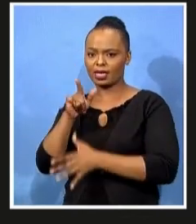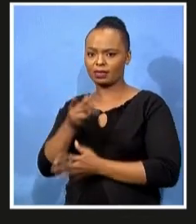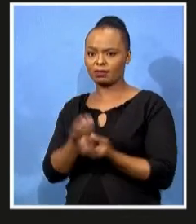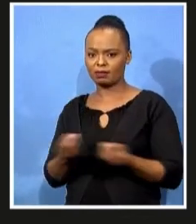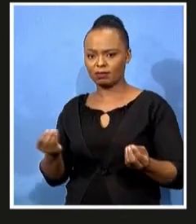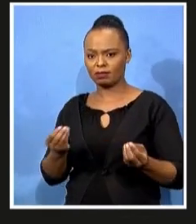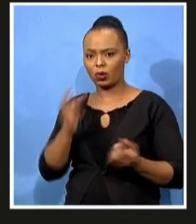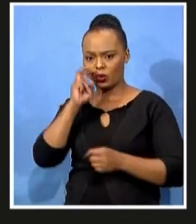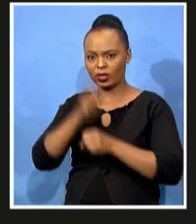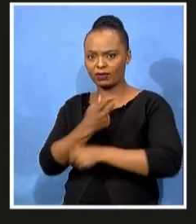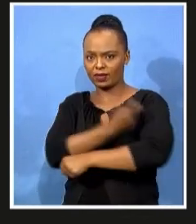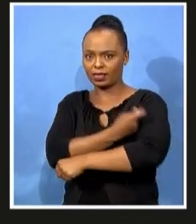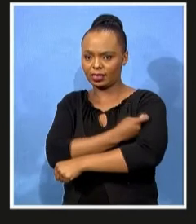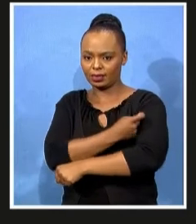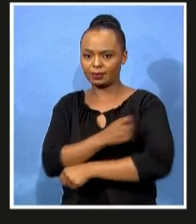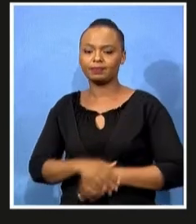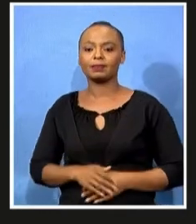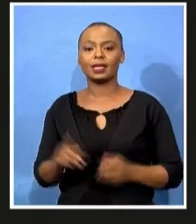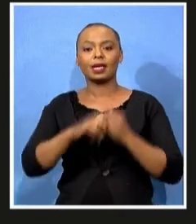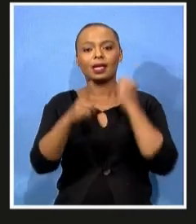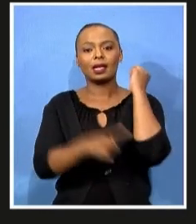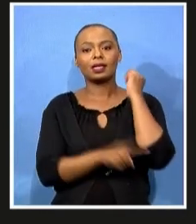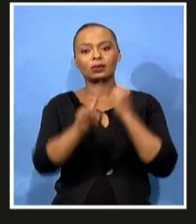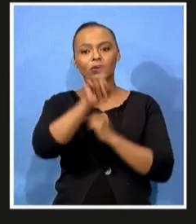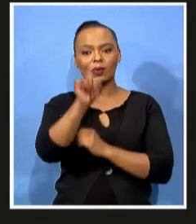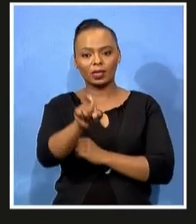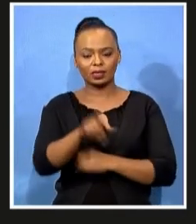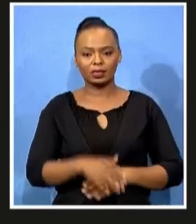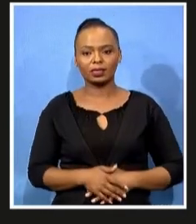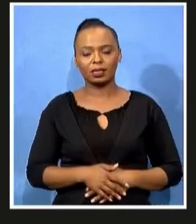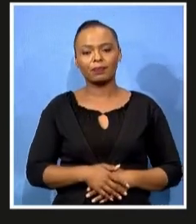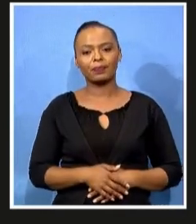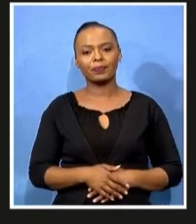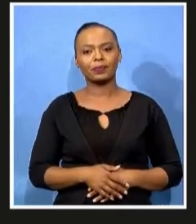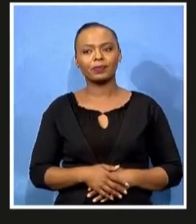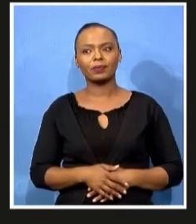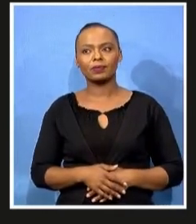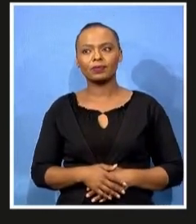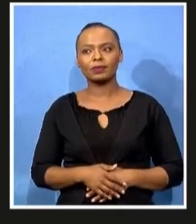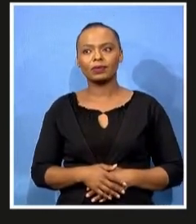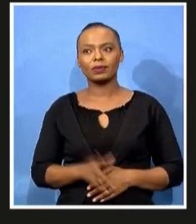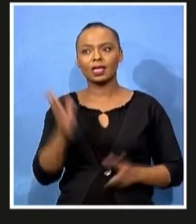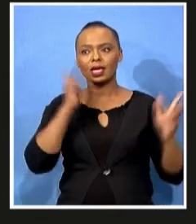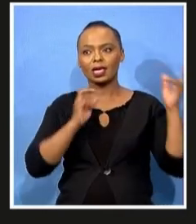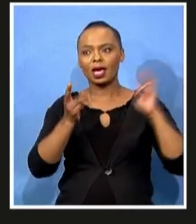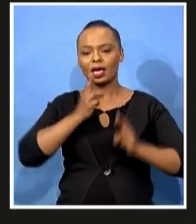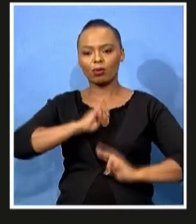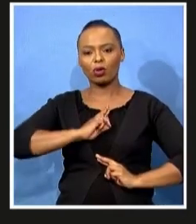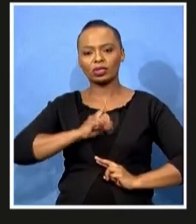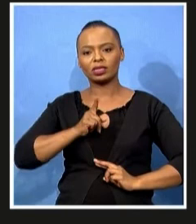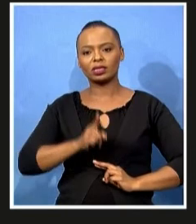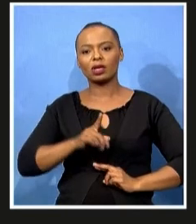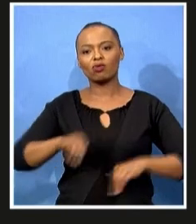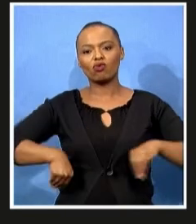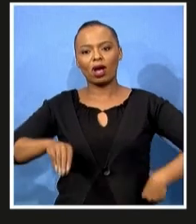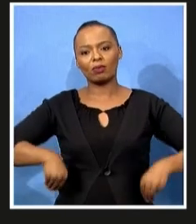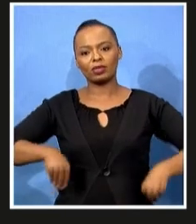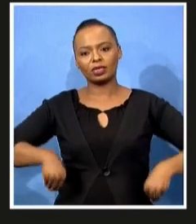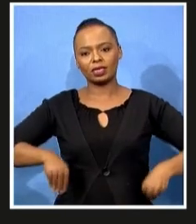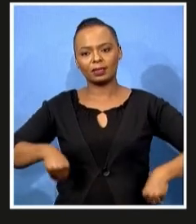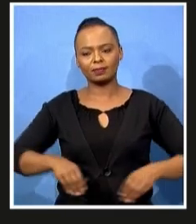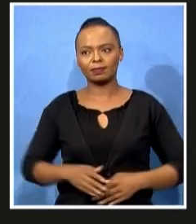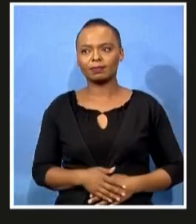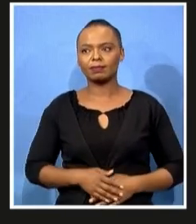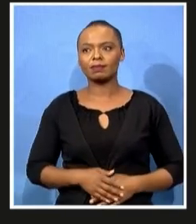we've already had reports of corruption when it comes to, or allegations of corruption when it comes to the allocation of funds